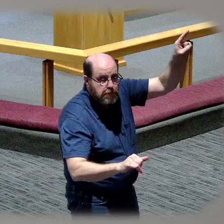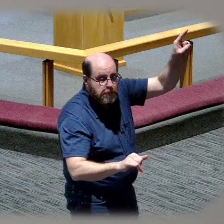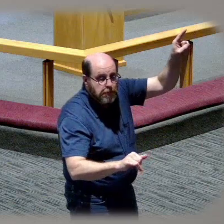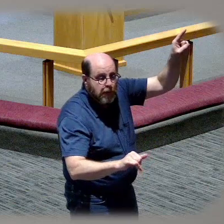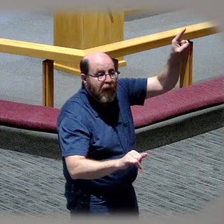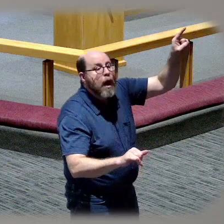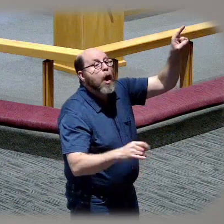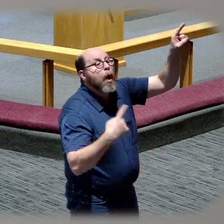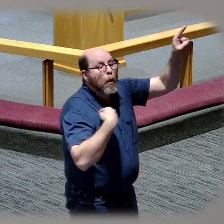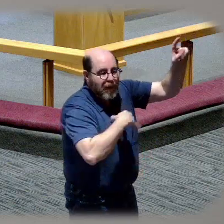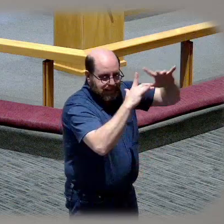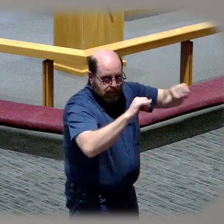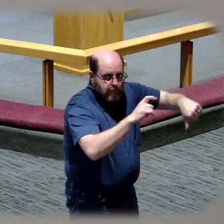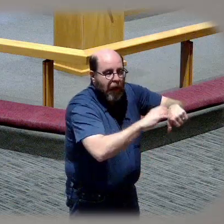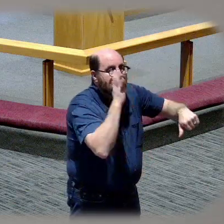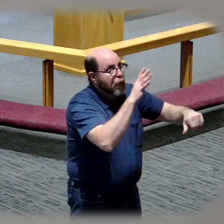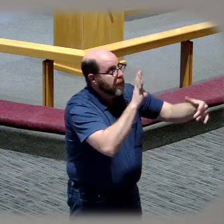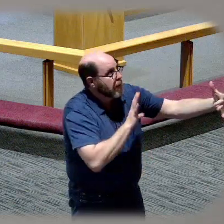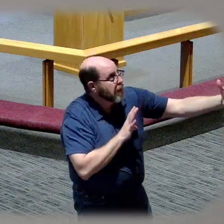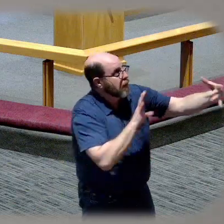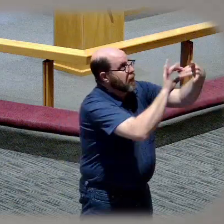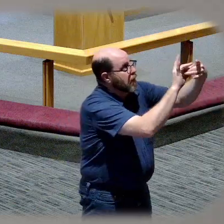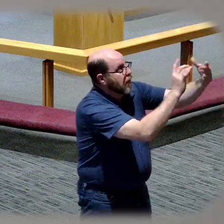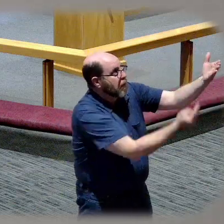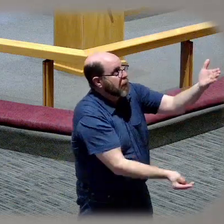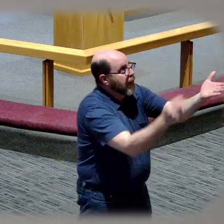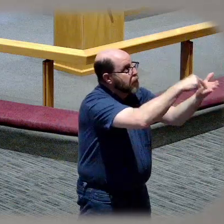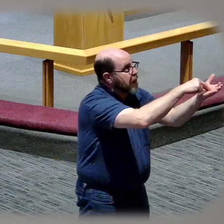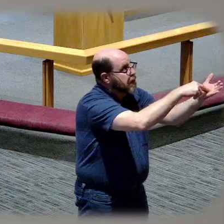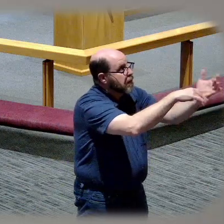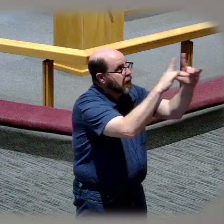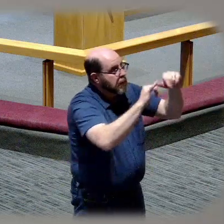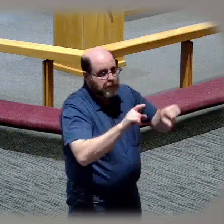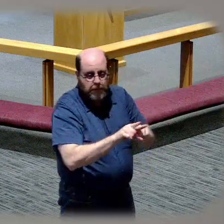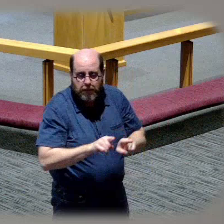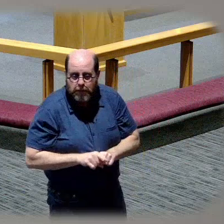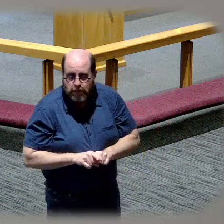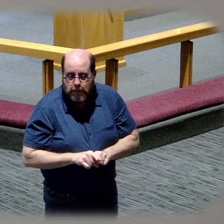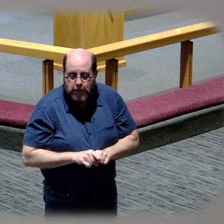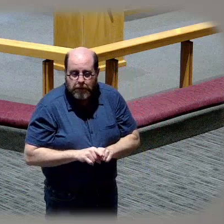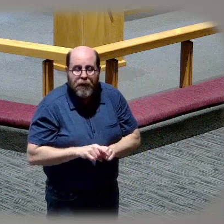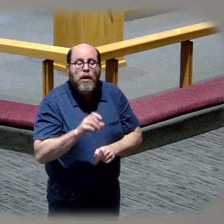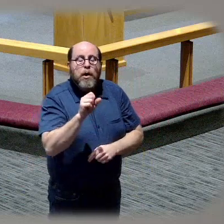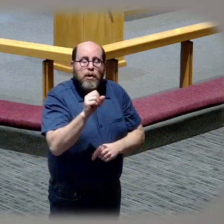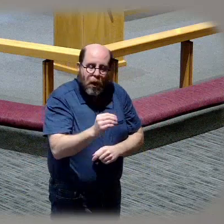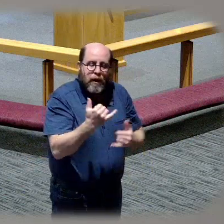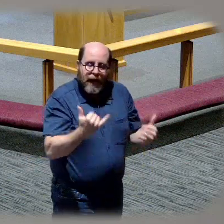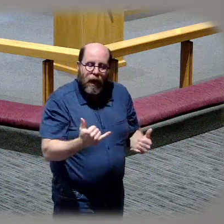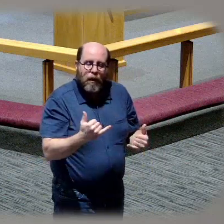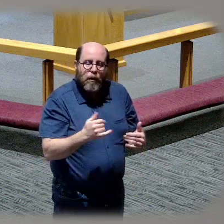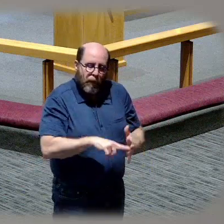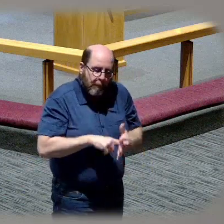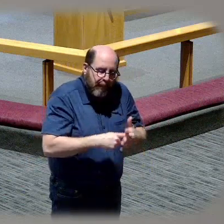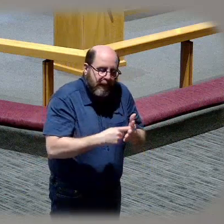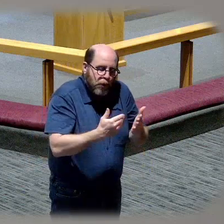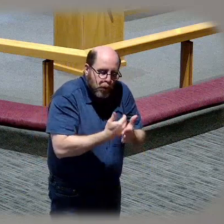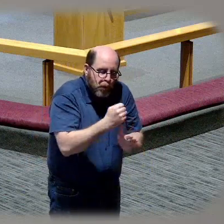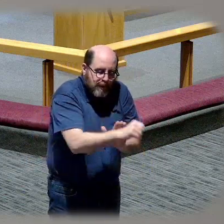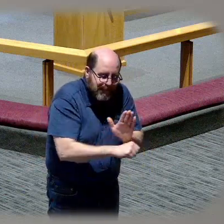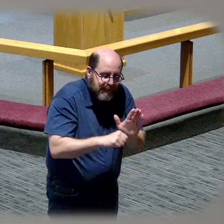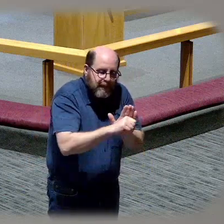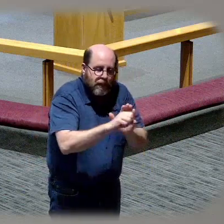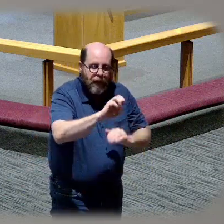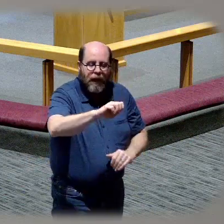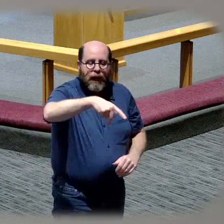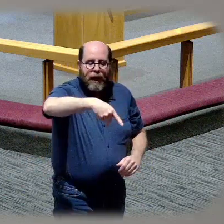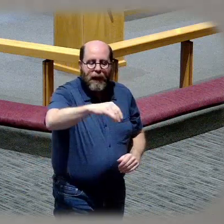we will also be united with him in a resurrection like his. And so as we begin this new season of Epiphany,